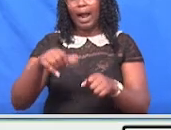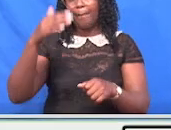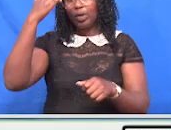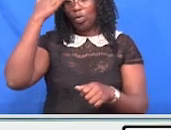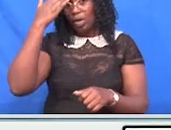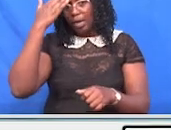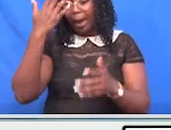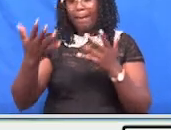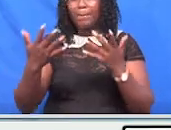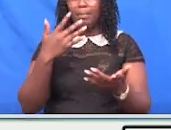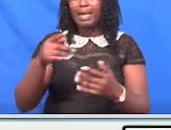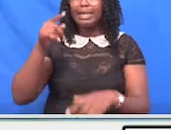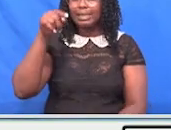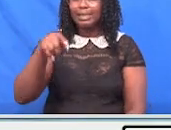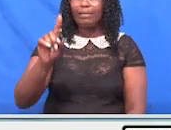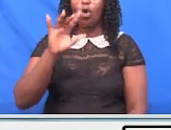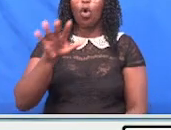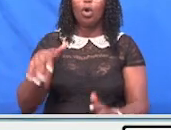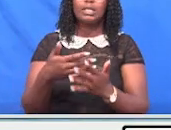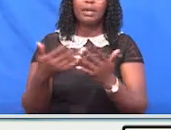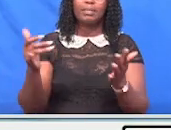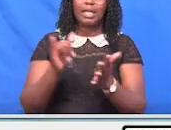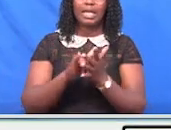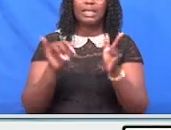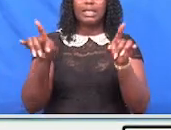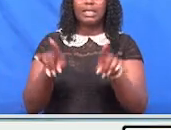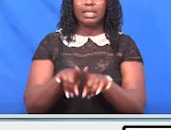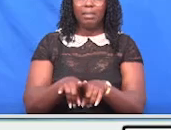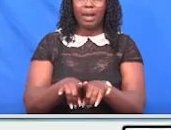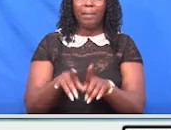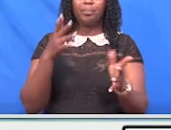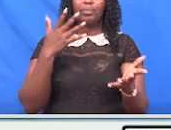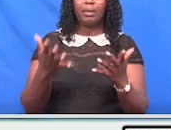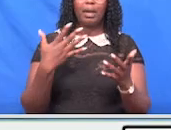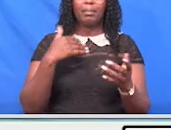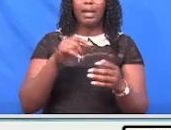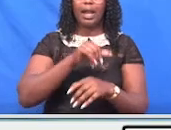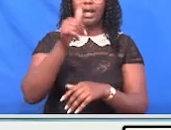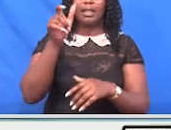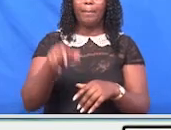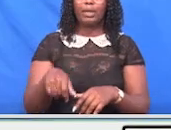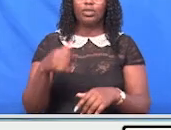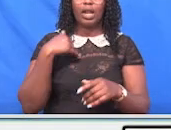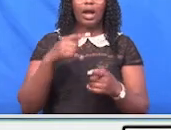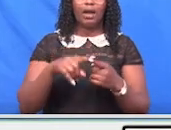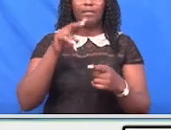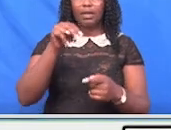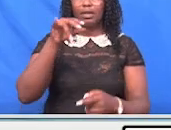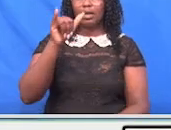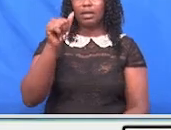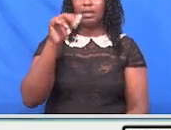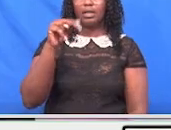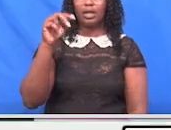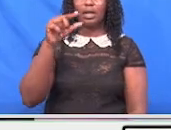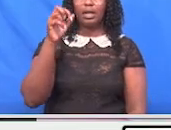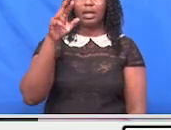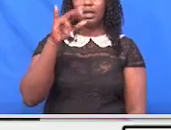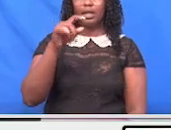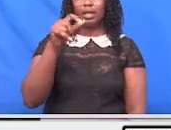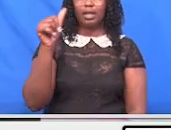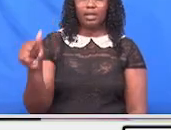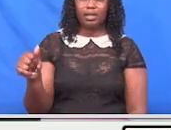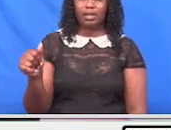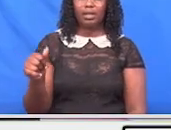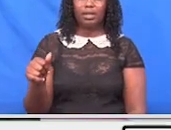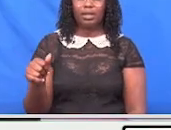or anything that is similar. So maybe someone has Nyangirita or Nyaringita. I get that a lot, by the way. Most of my